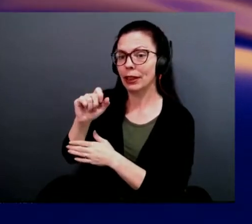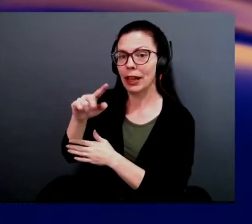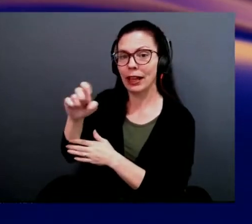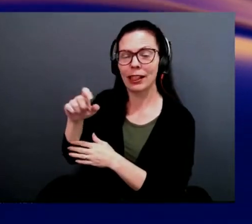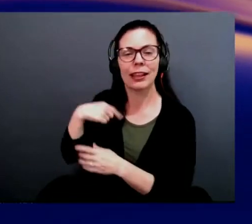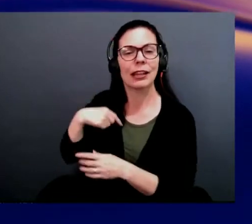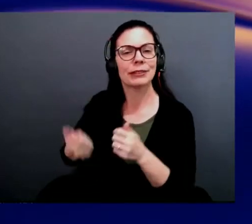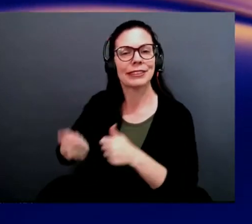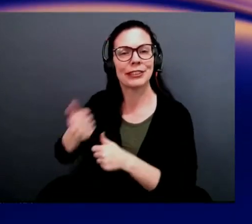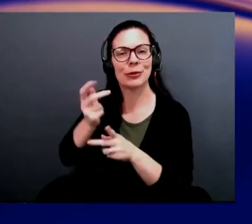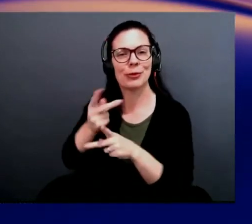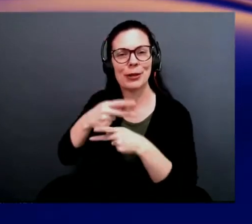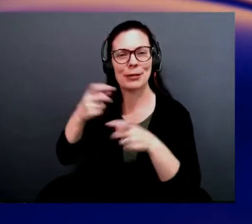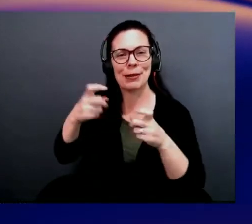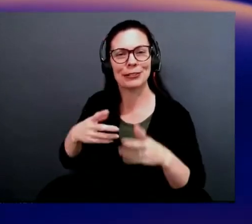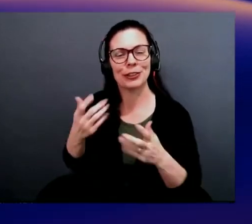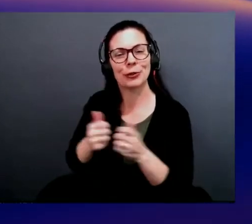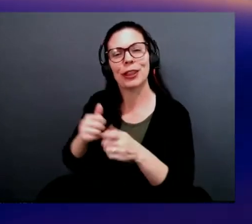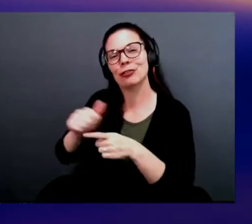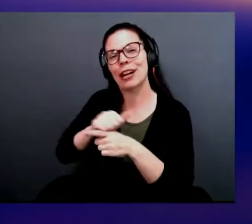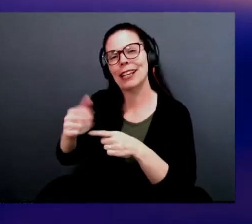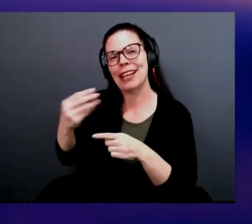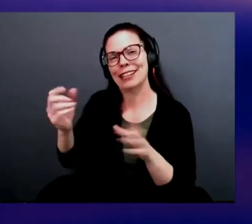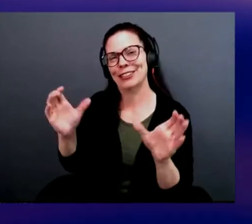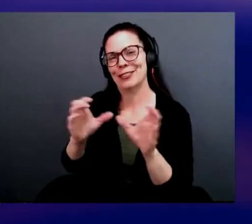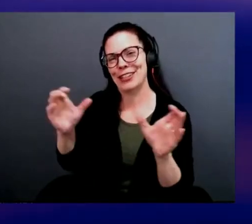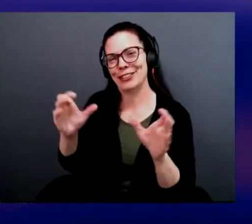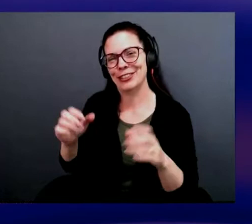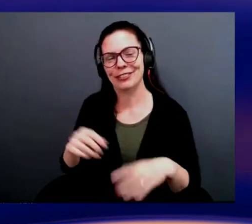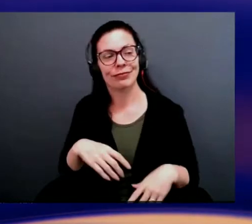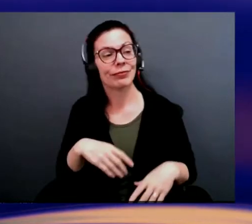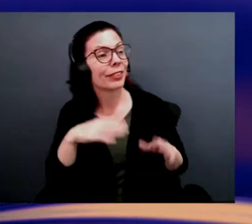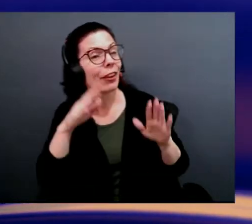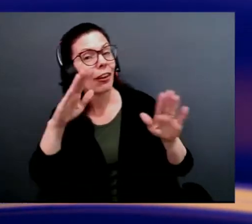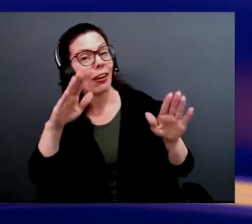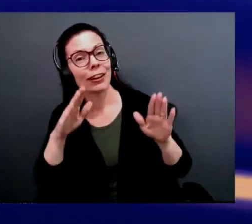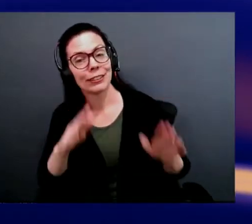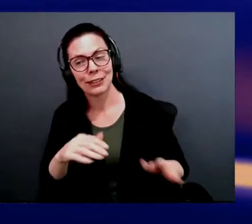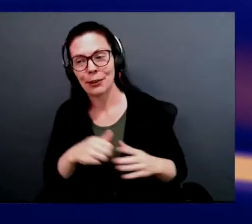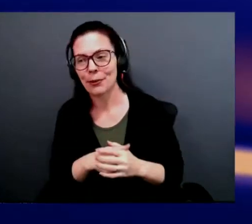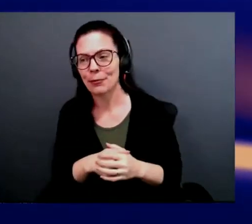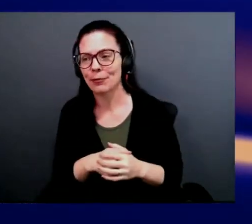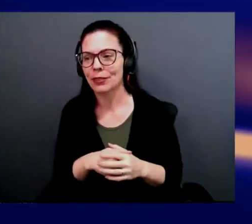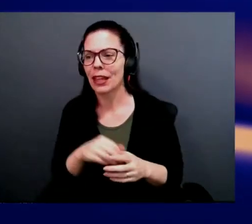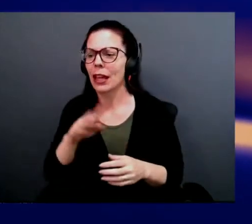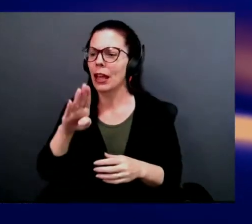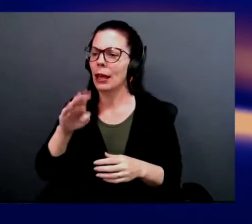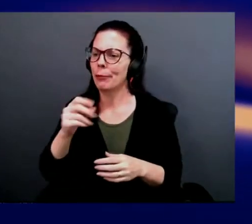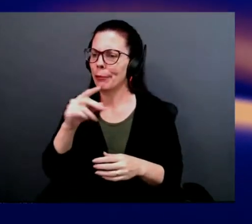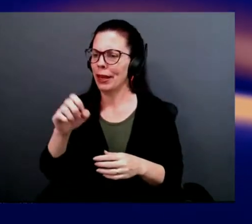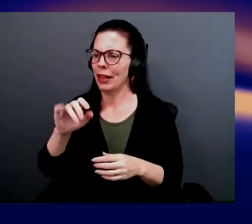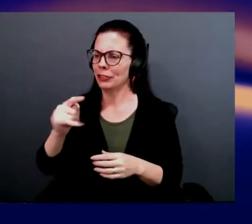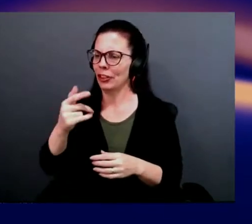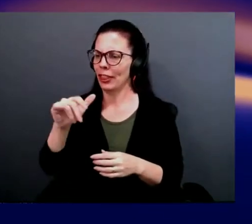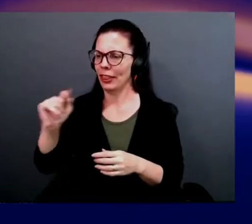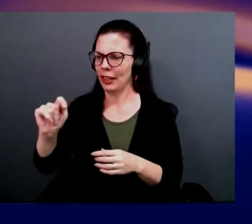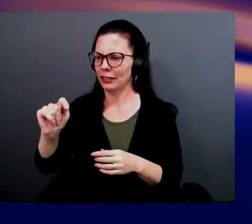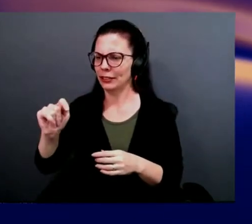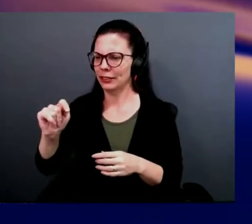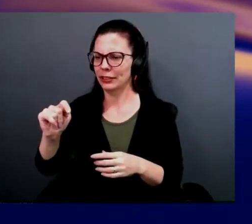with training and certification. Awesome. So, Badge That. What is Badge